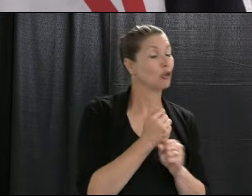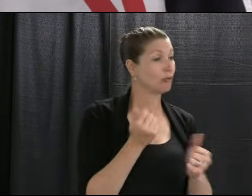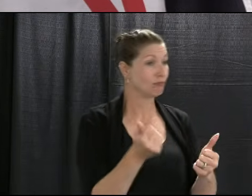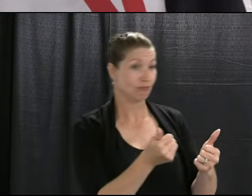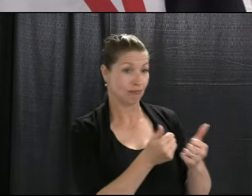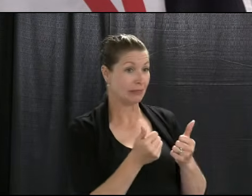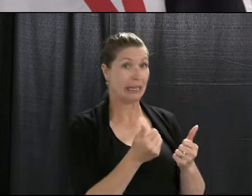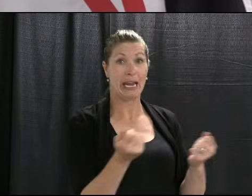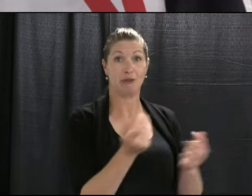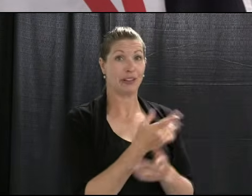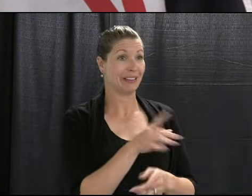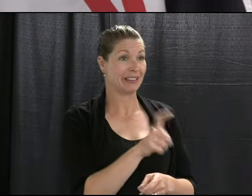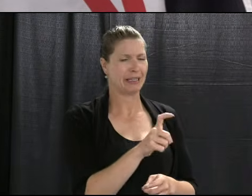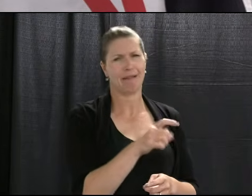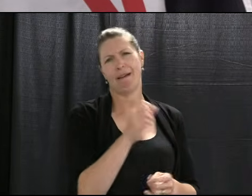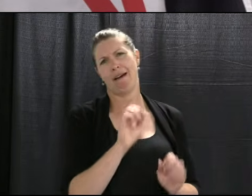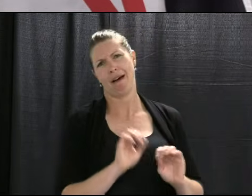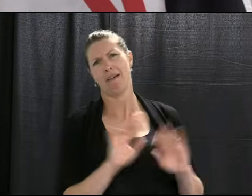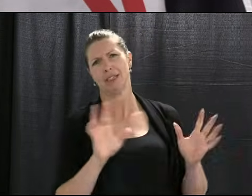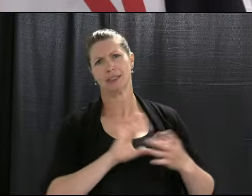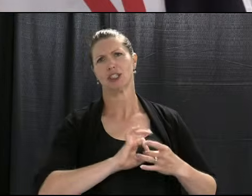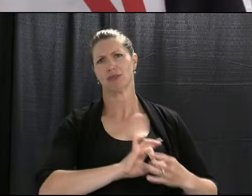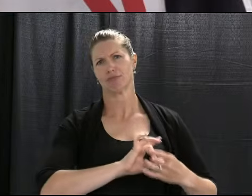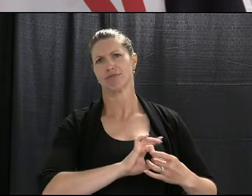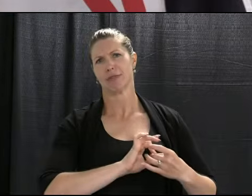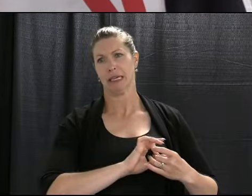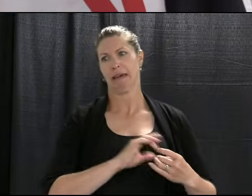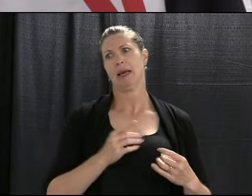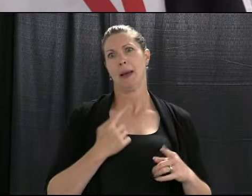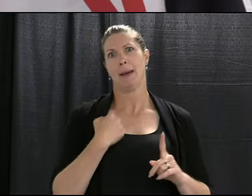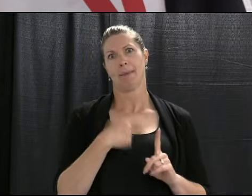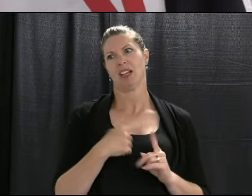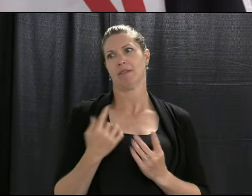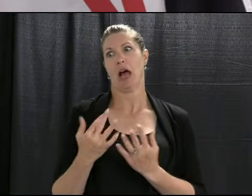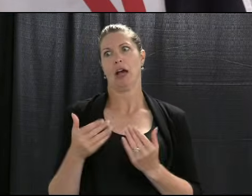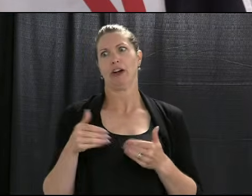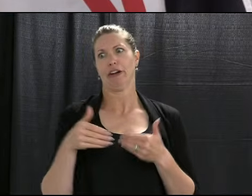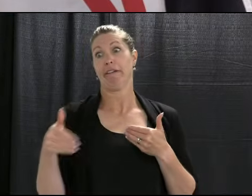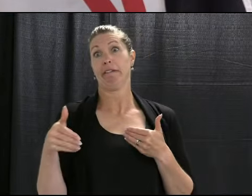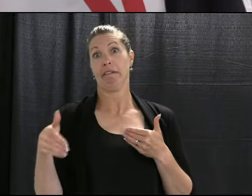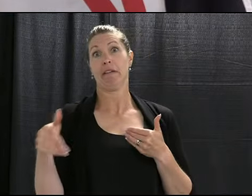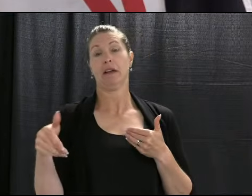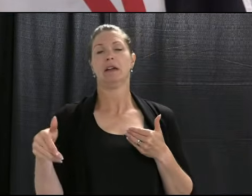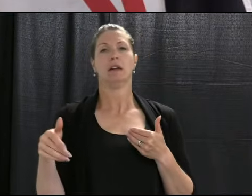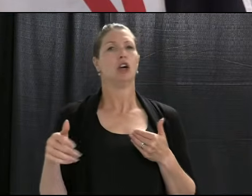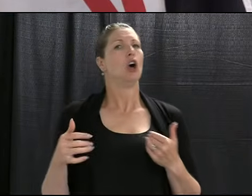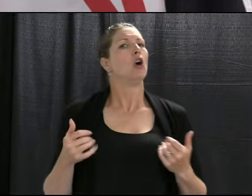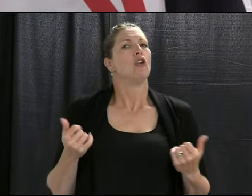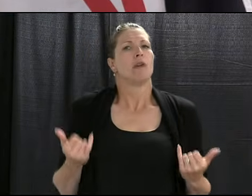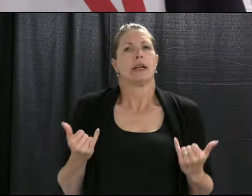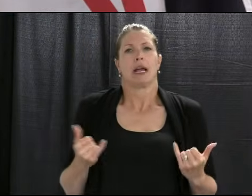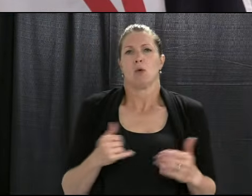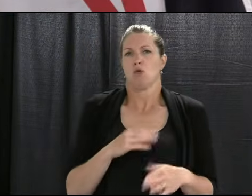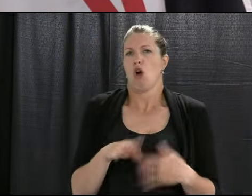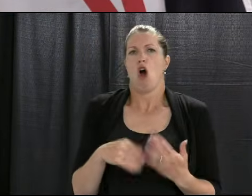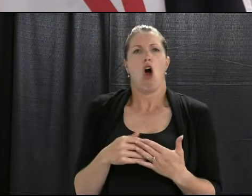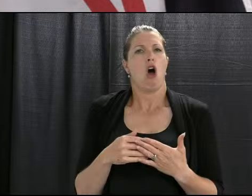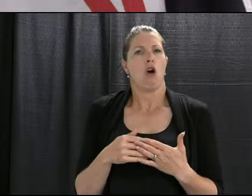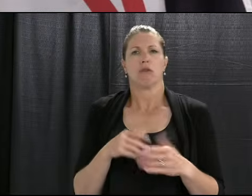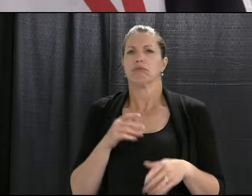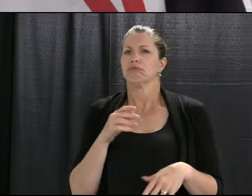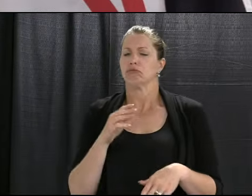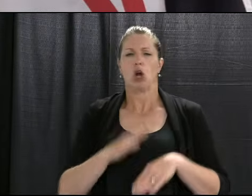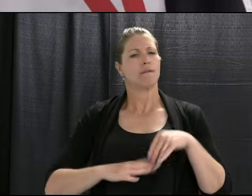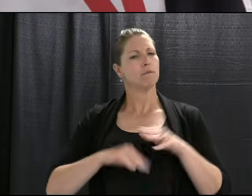what they need, because obviously they're very close to the situation. So I'm comfortable, and I think we're all comfortable right now that this can be managed, and it